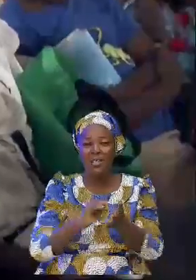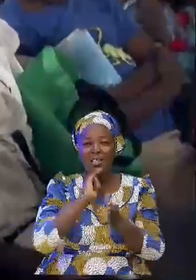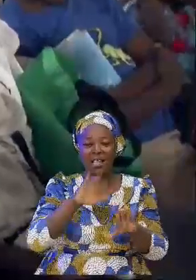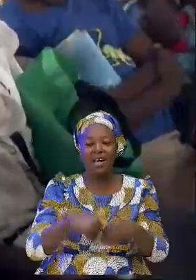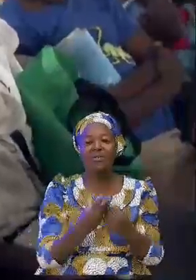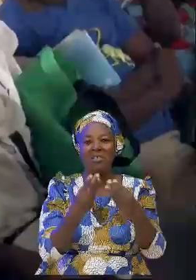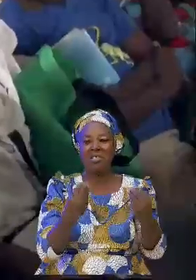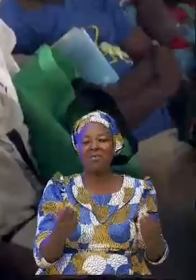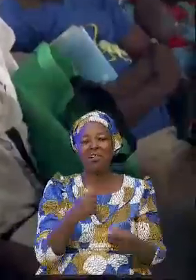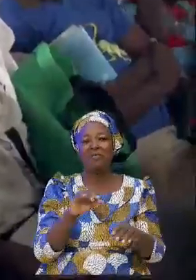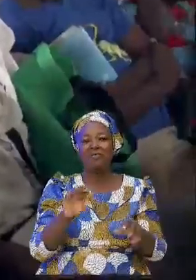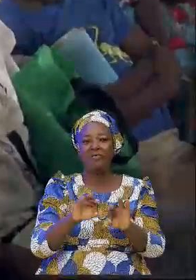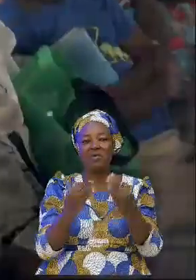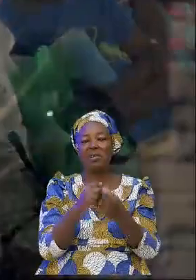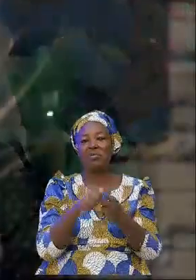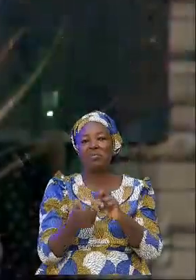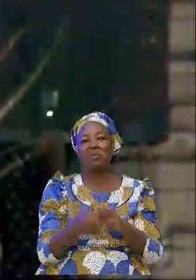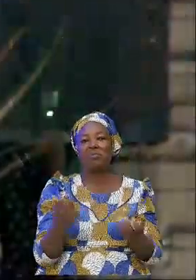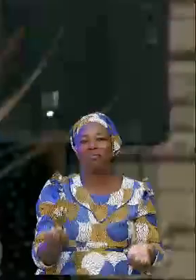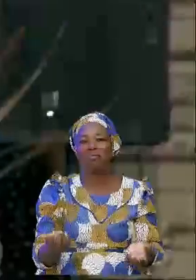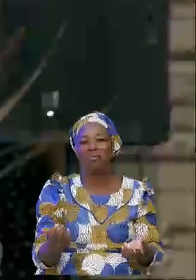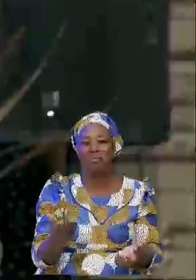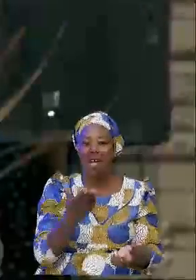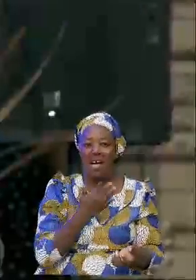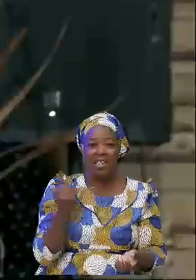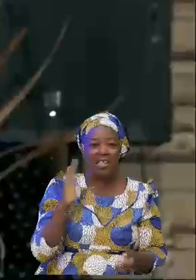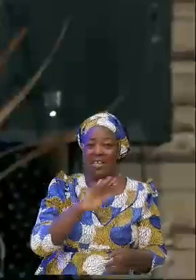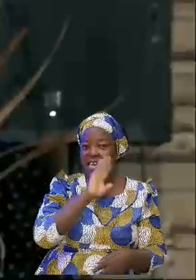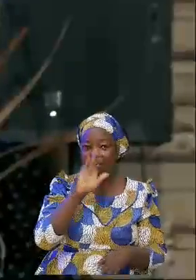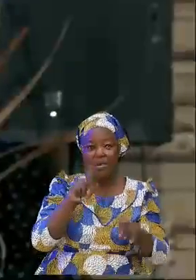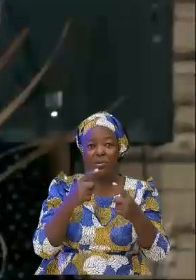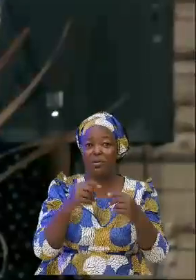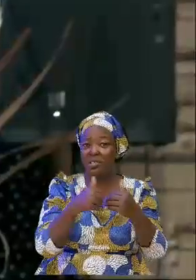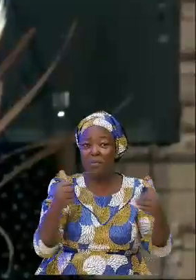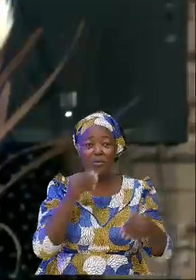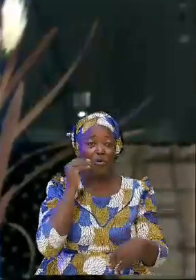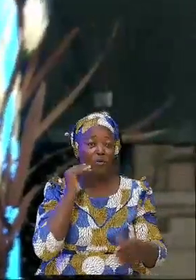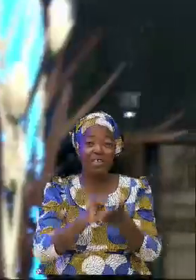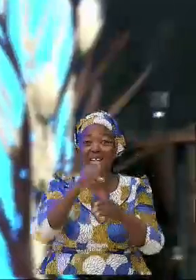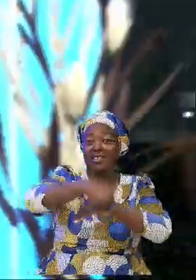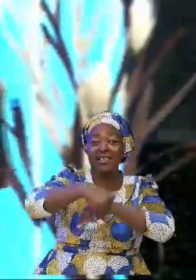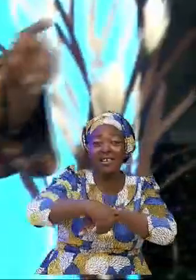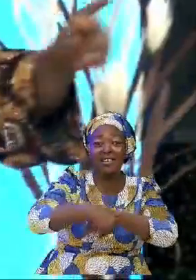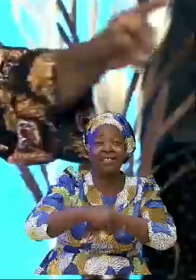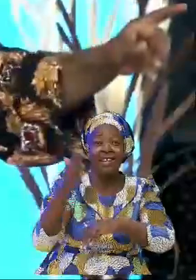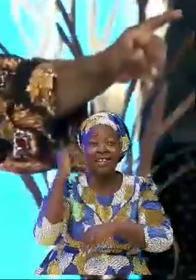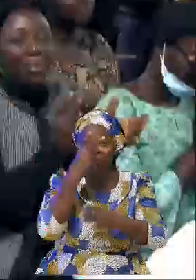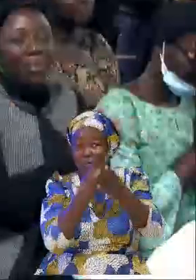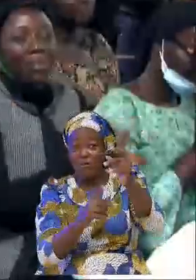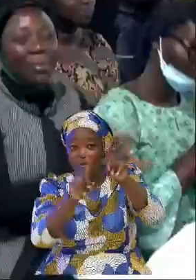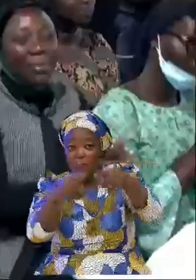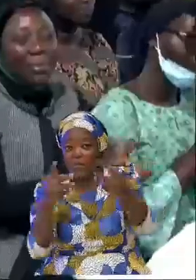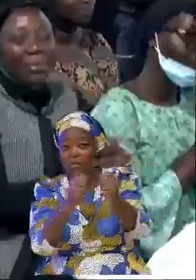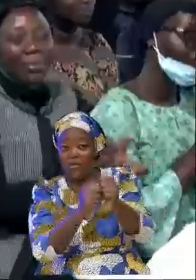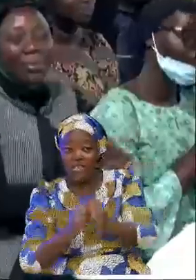While they gave their lives to the Lord, that's how they settled. And they didn't go to